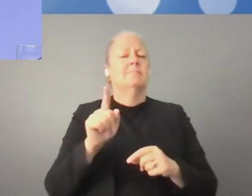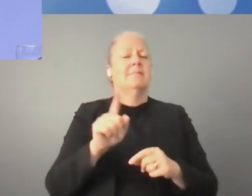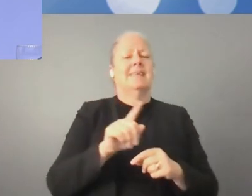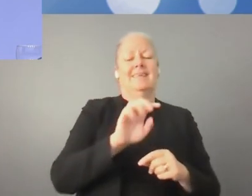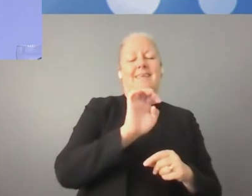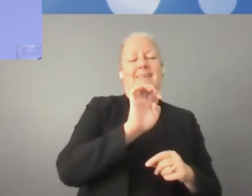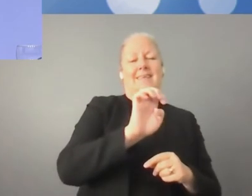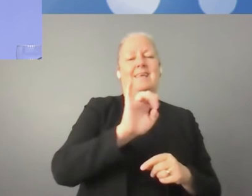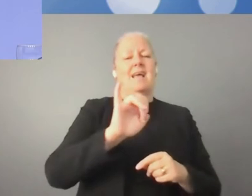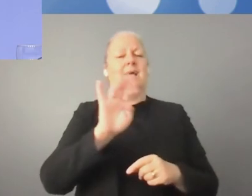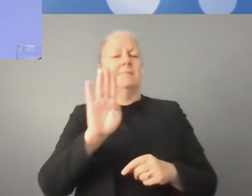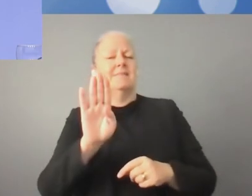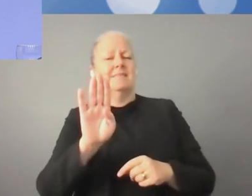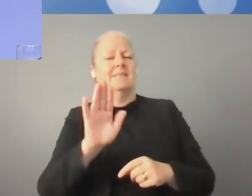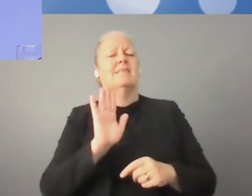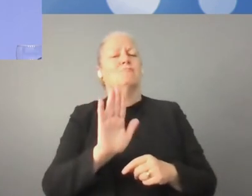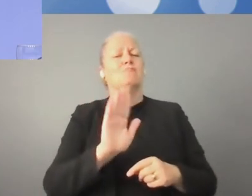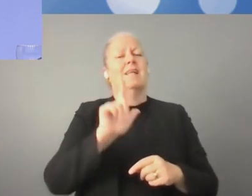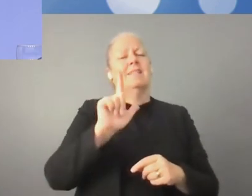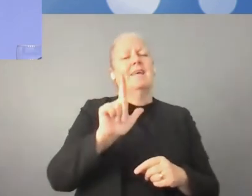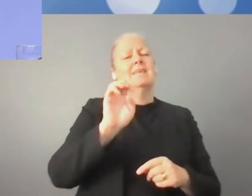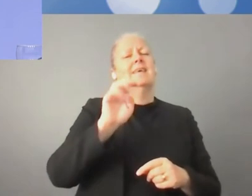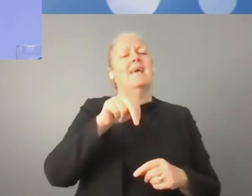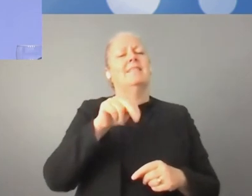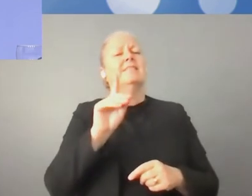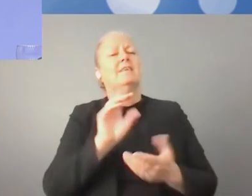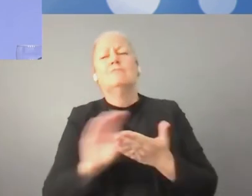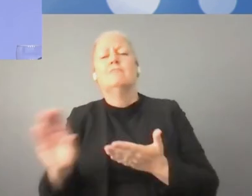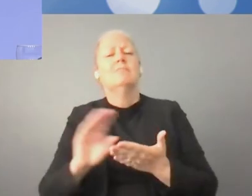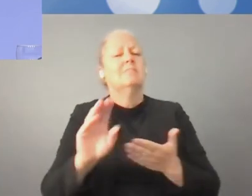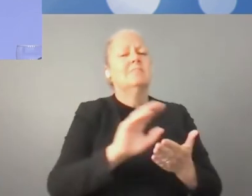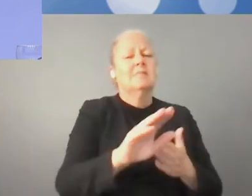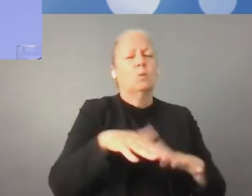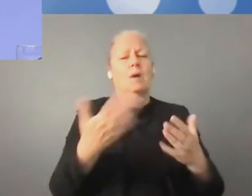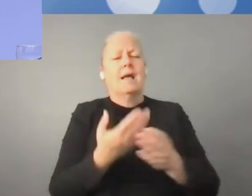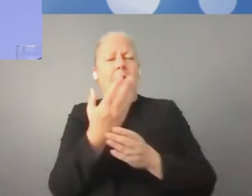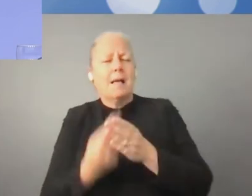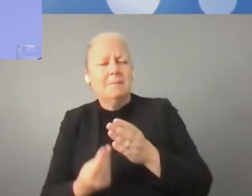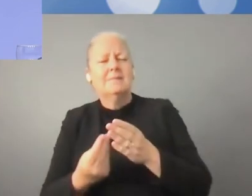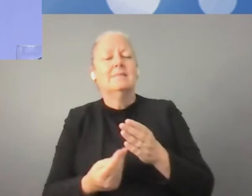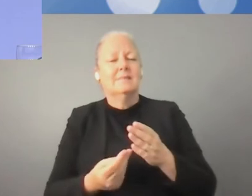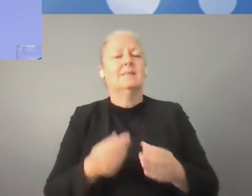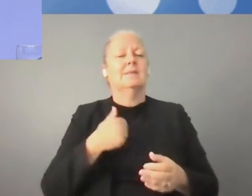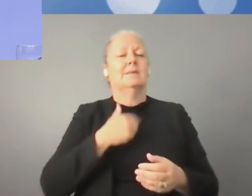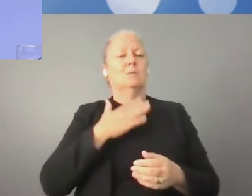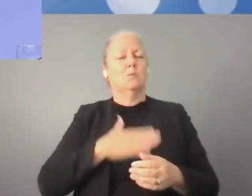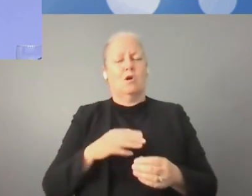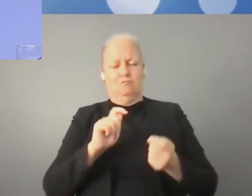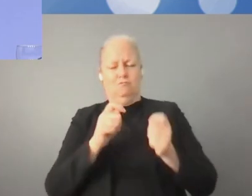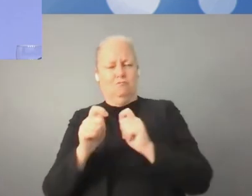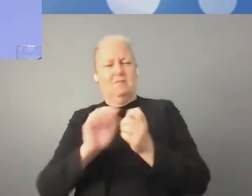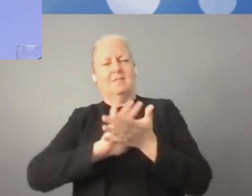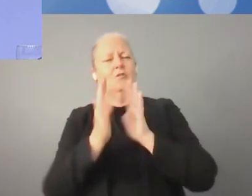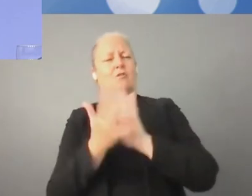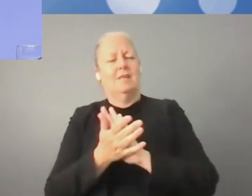ultimately aims at researching investment gaps and redirecting the eib lending to better address these